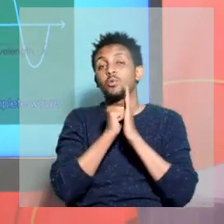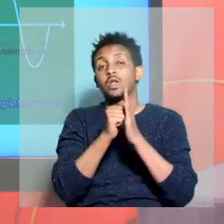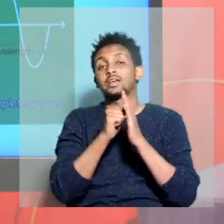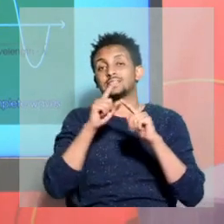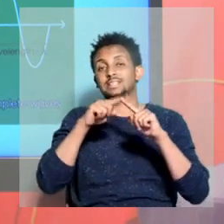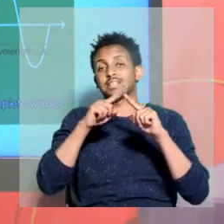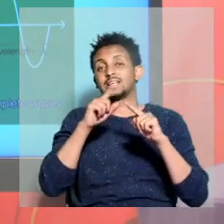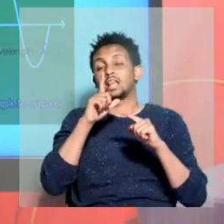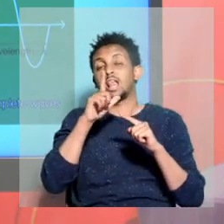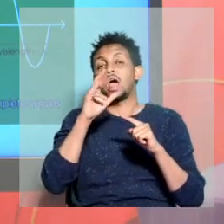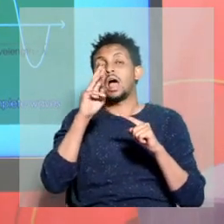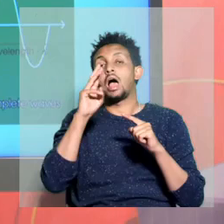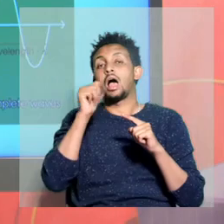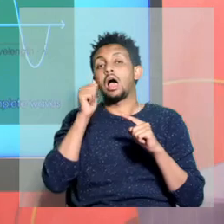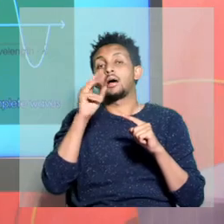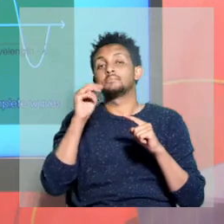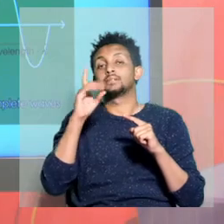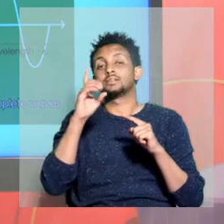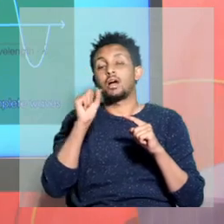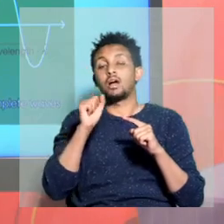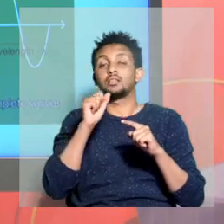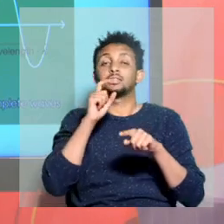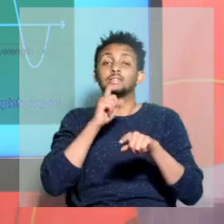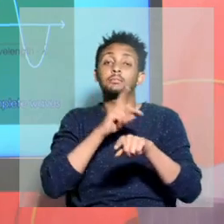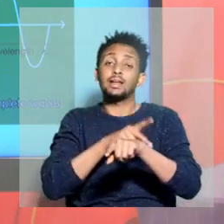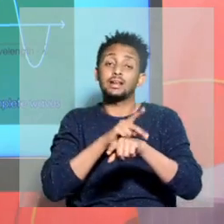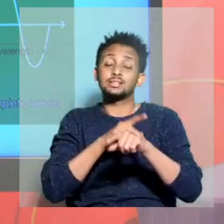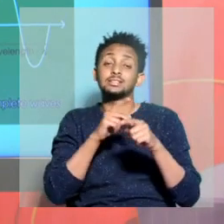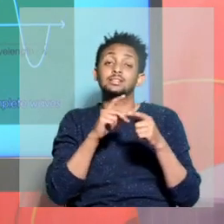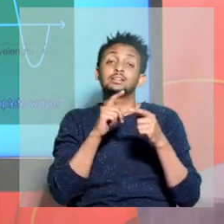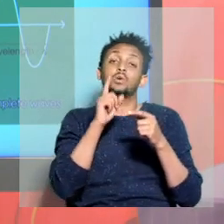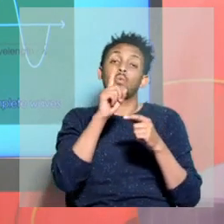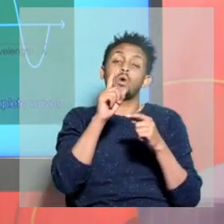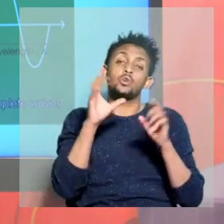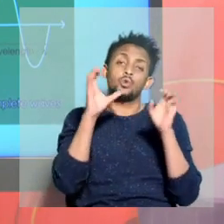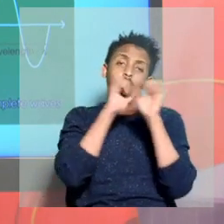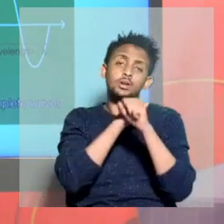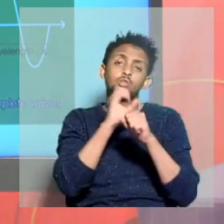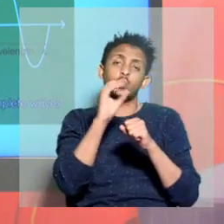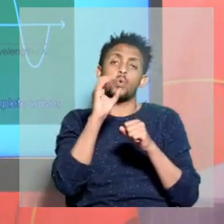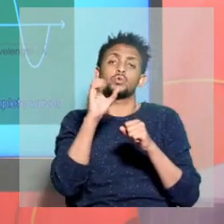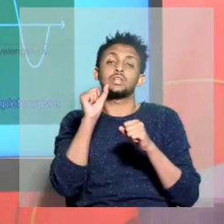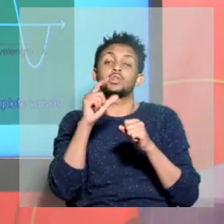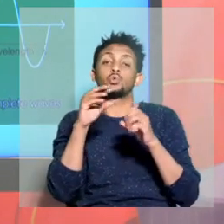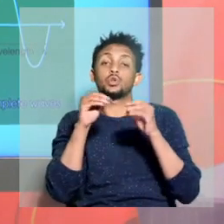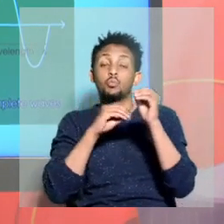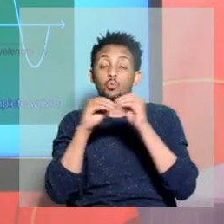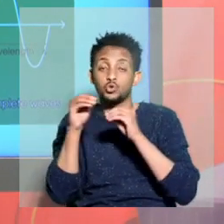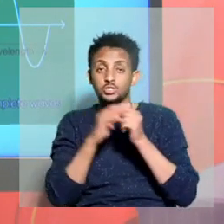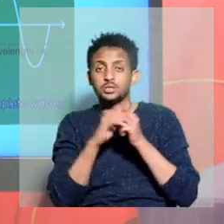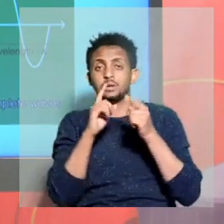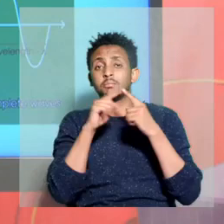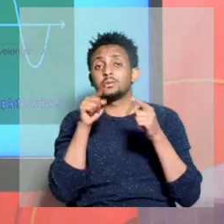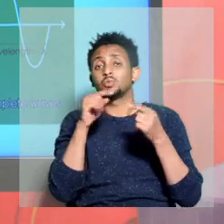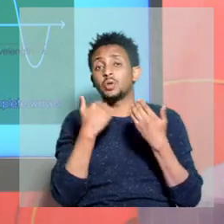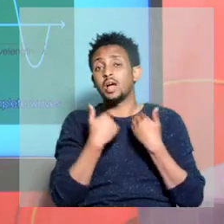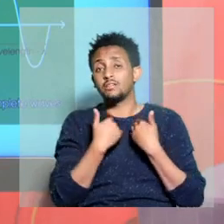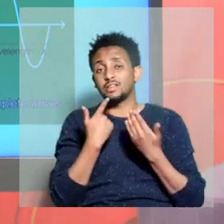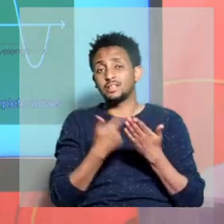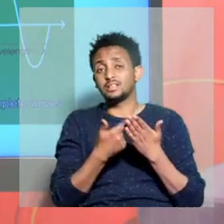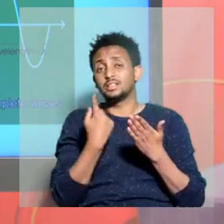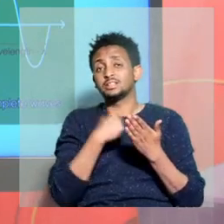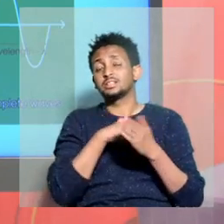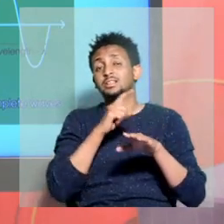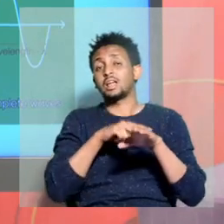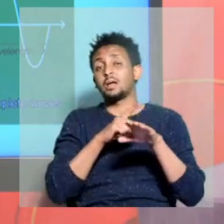Greek letter lambda. Period is the time required for one complete oscillation in oscillatory motion, but here it